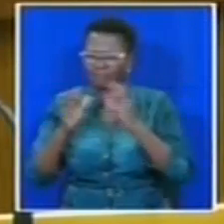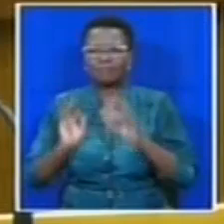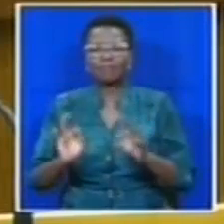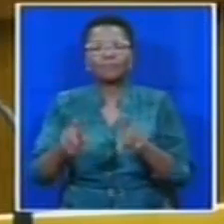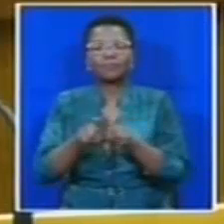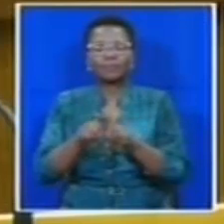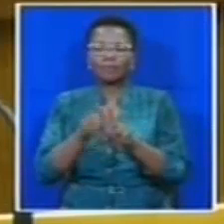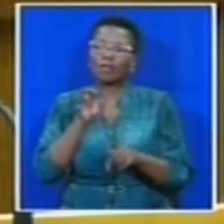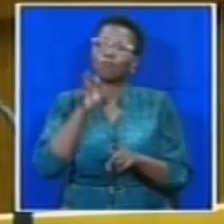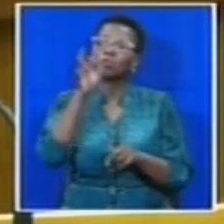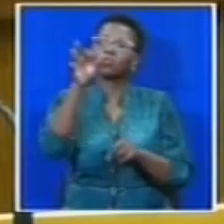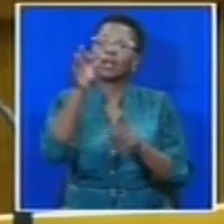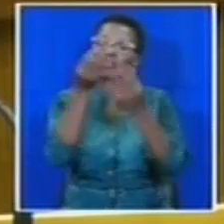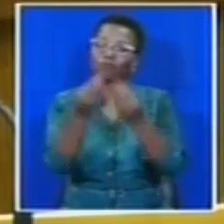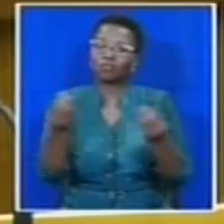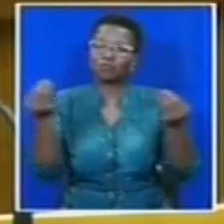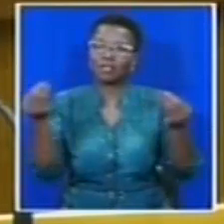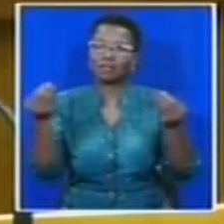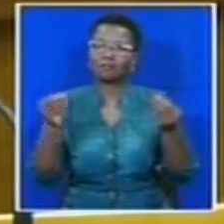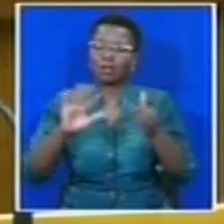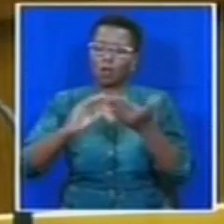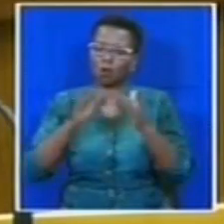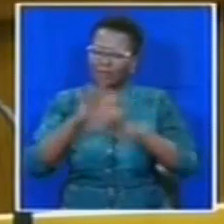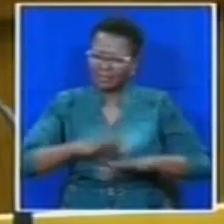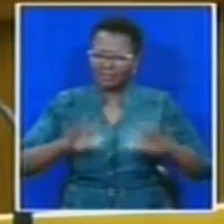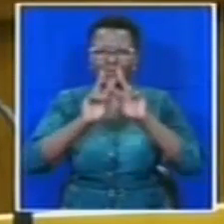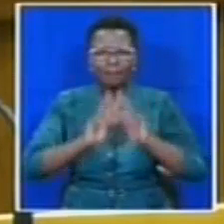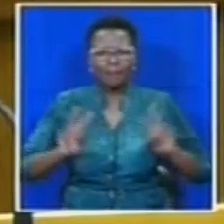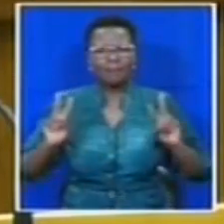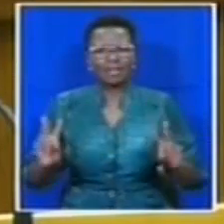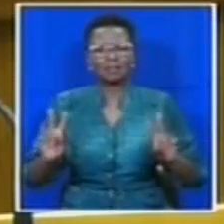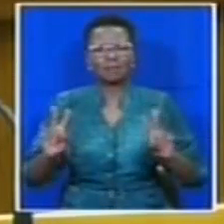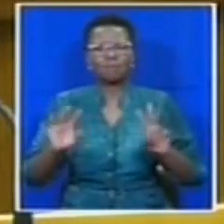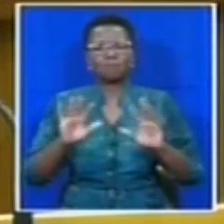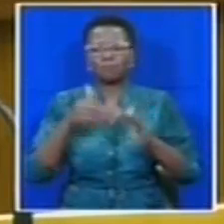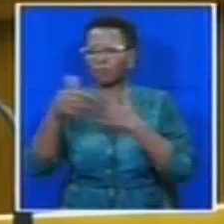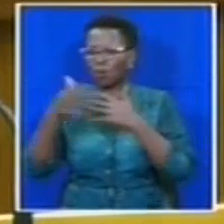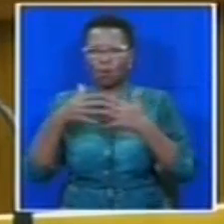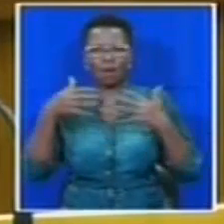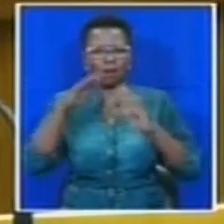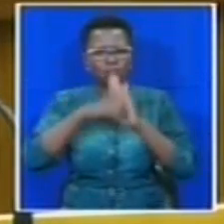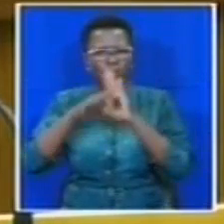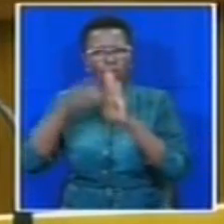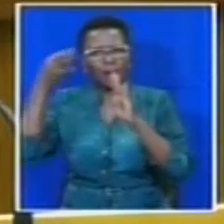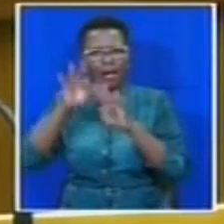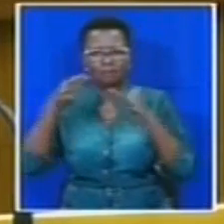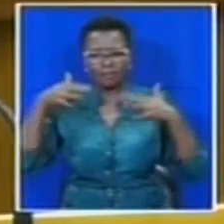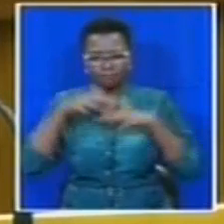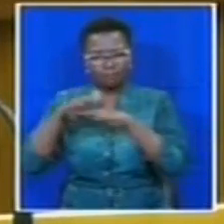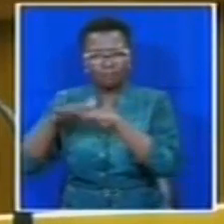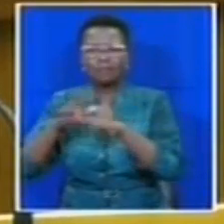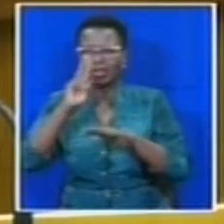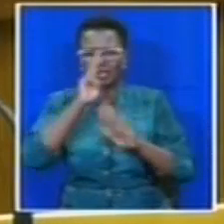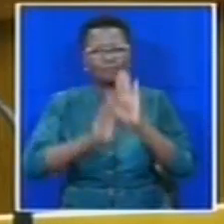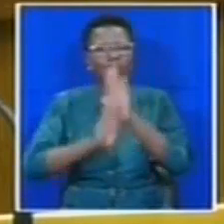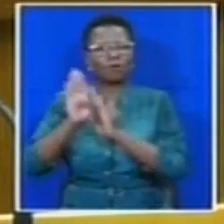a vibrant democracy, a society at peace, and progress in respect of all of the sustainable development